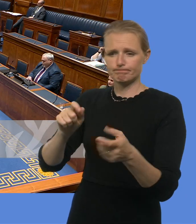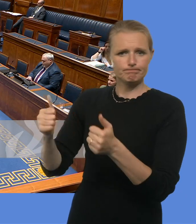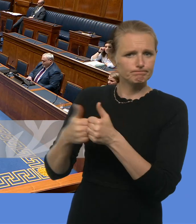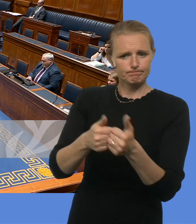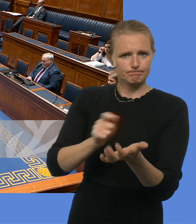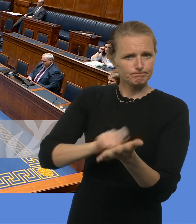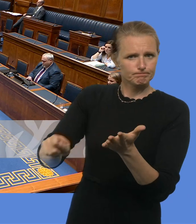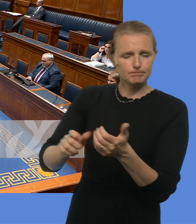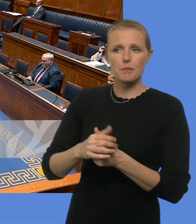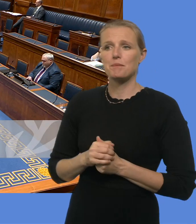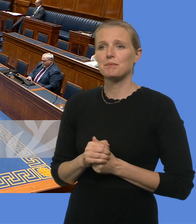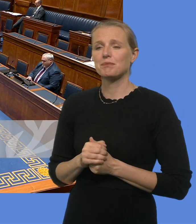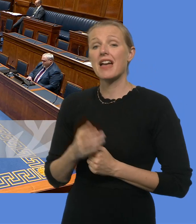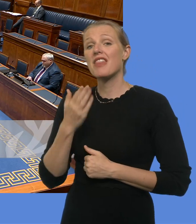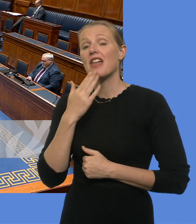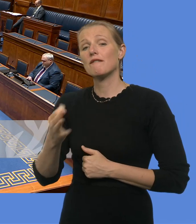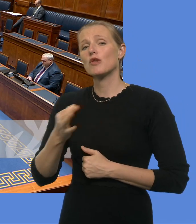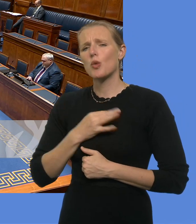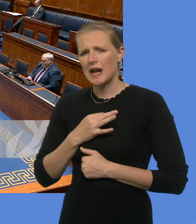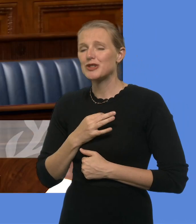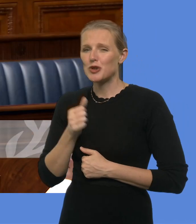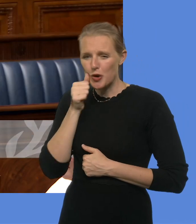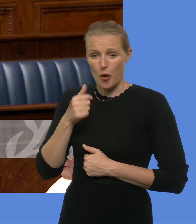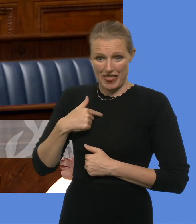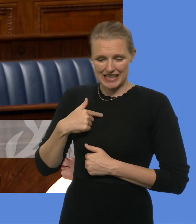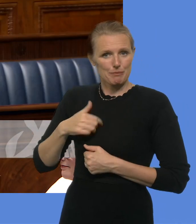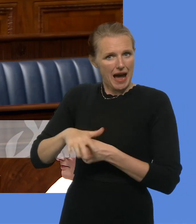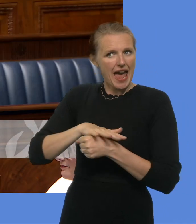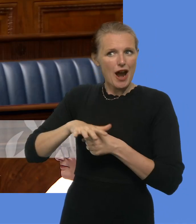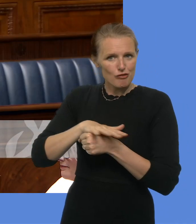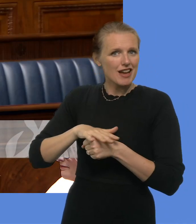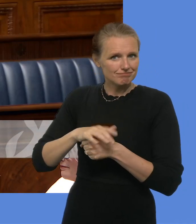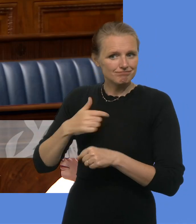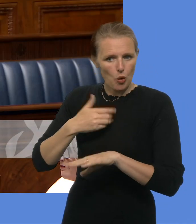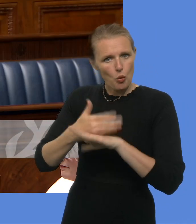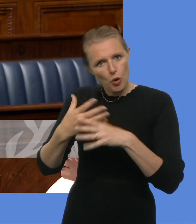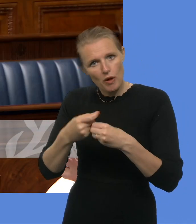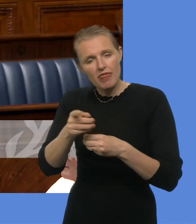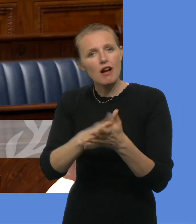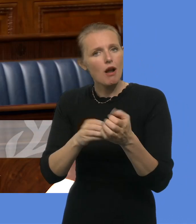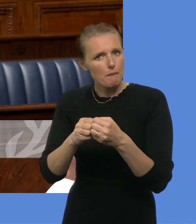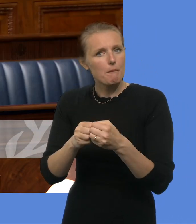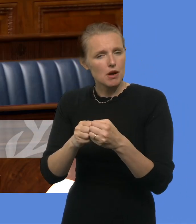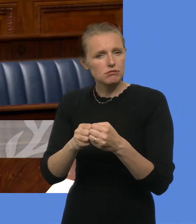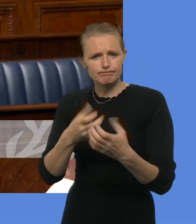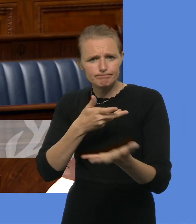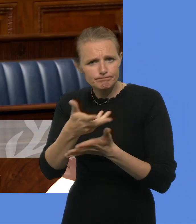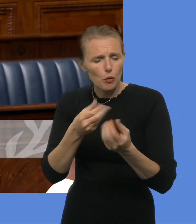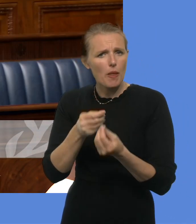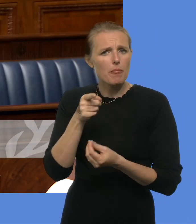thank the member for his question. He will be aware as a constituency issue. I've been working with the club as well and speaking with them, as have